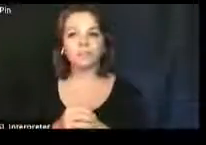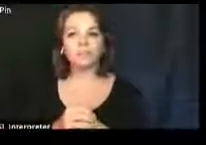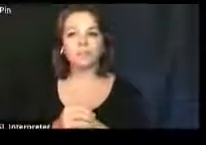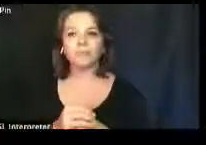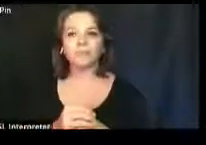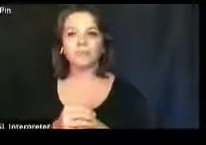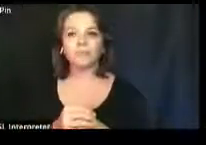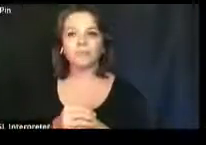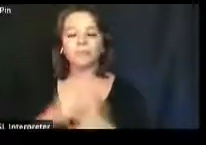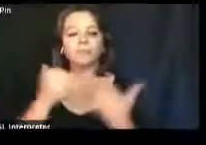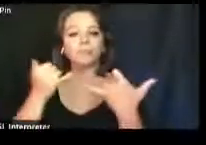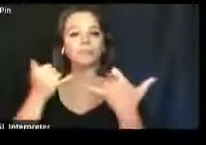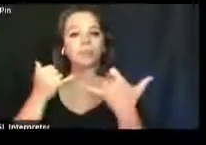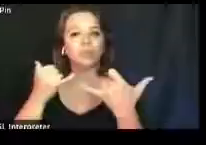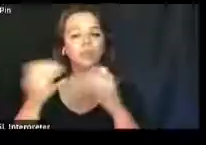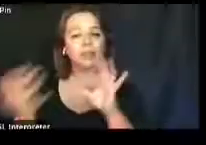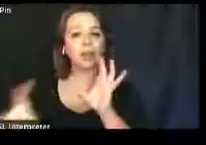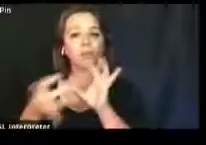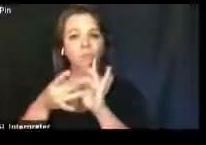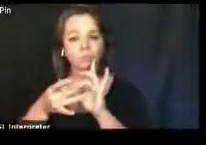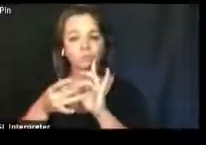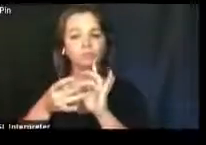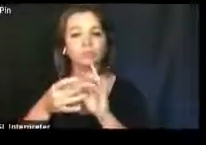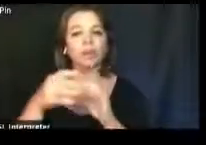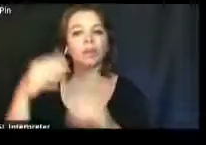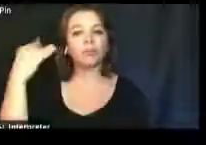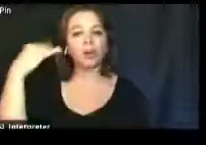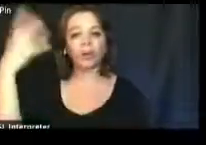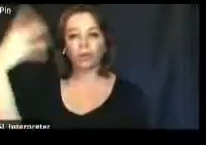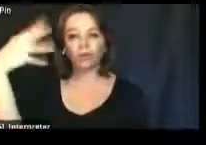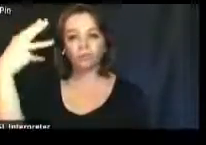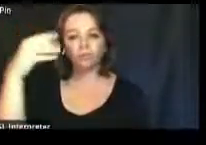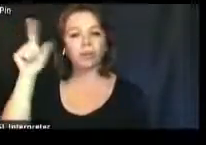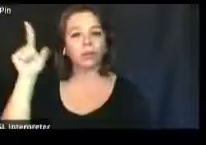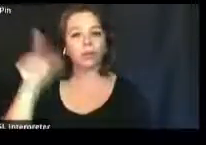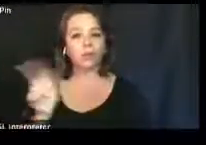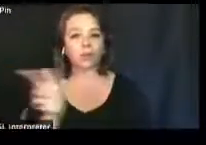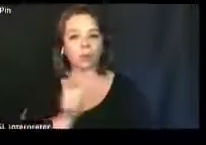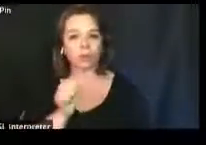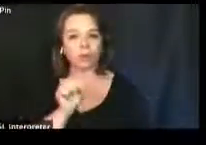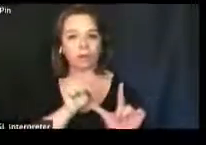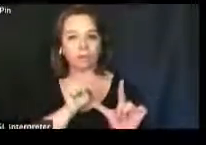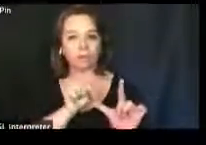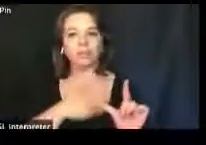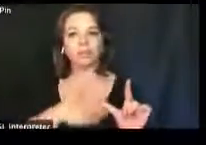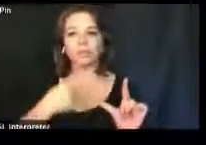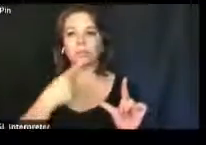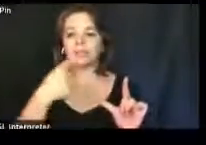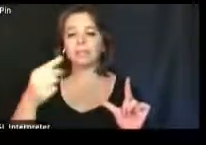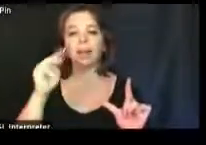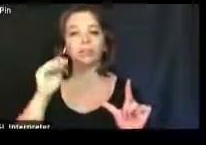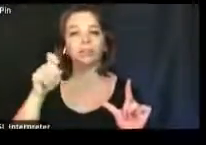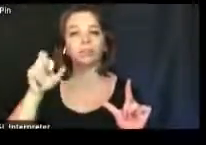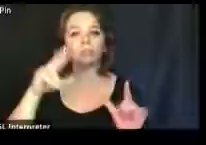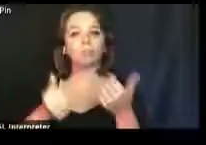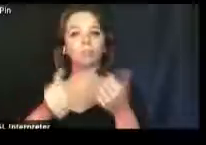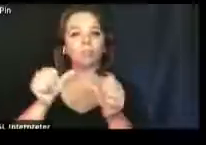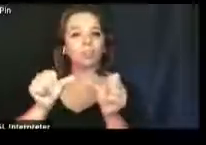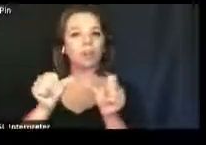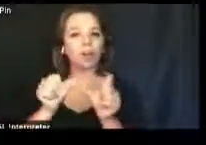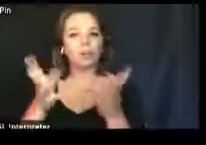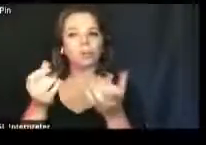You can now enable your audio and video in the lower left corner of your screen. If you'll please let the mapper know what area you would like to discuss today, the floor is